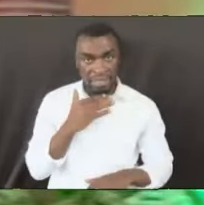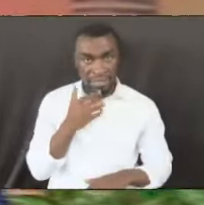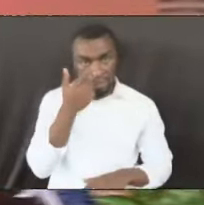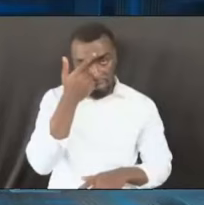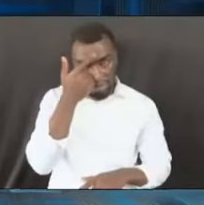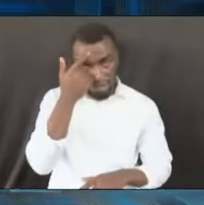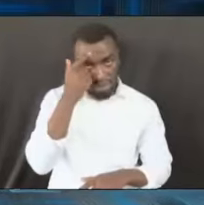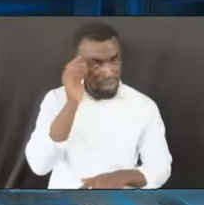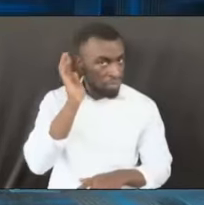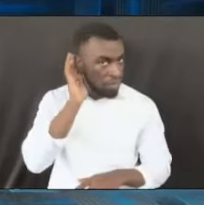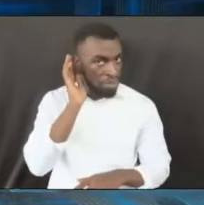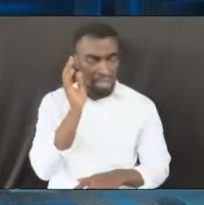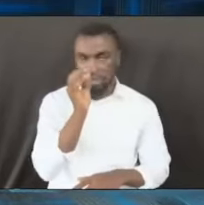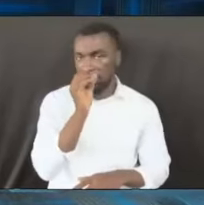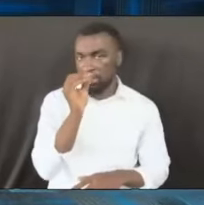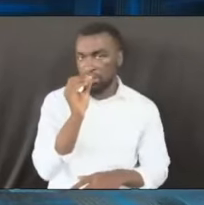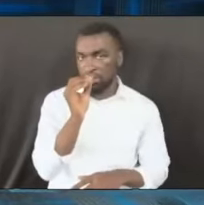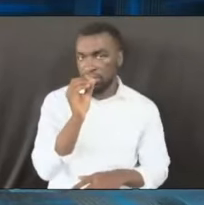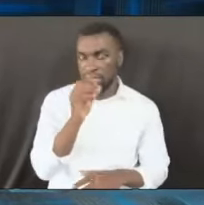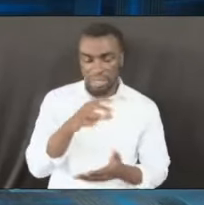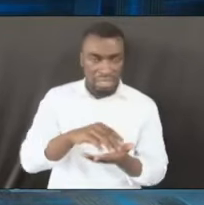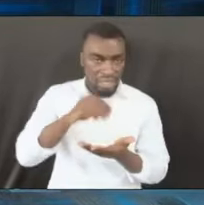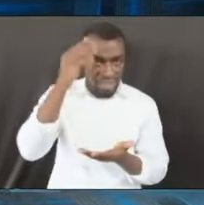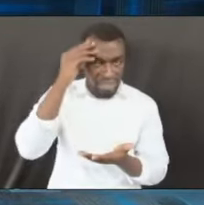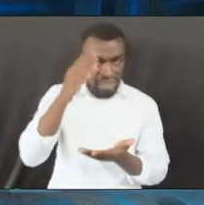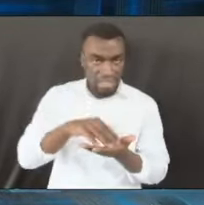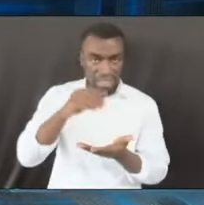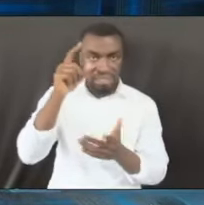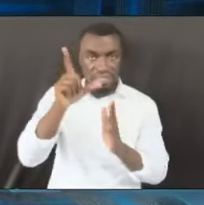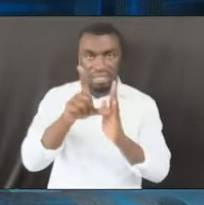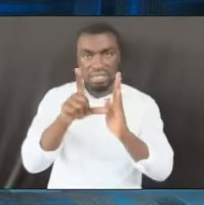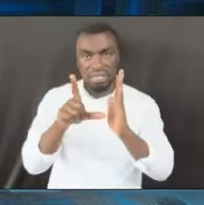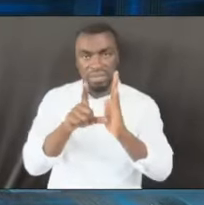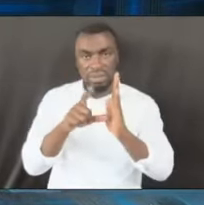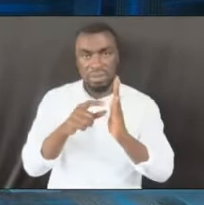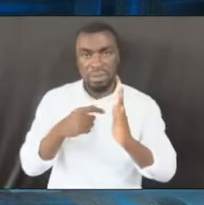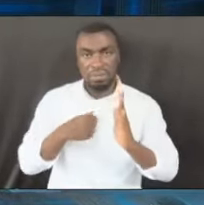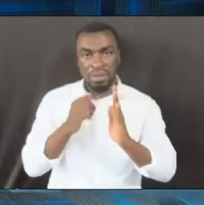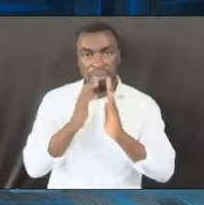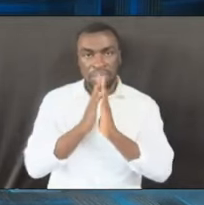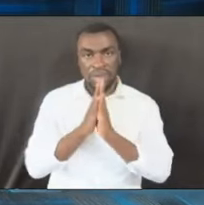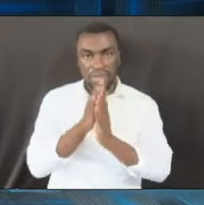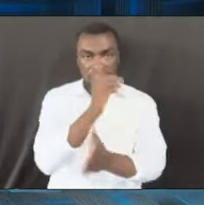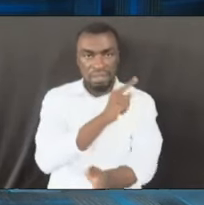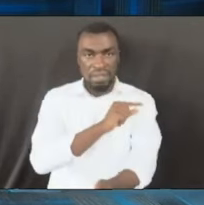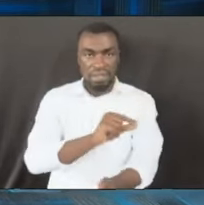He learned his lesson. I pray that by the grace of God,